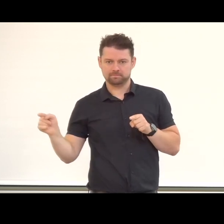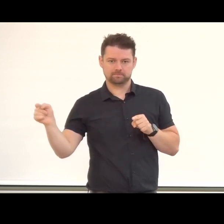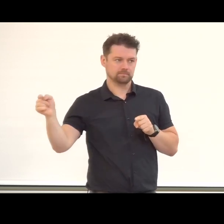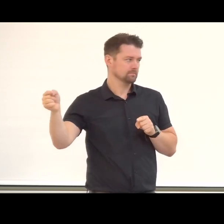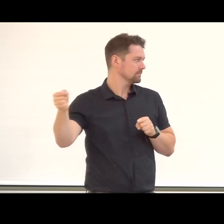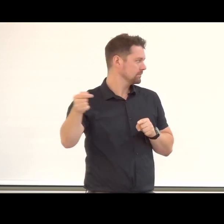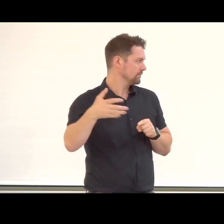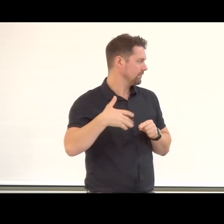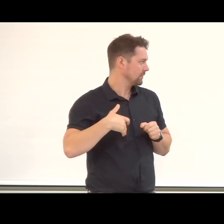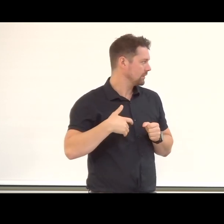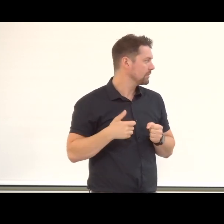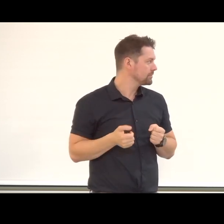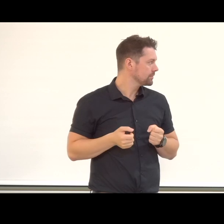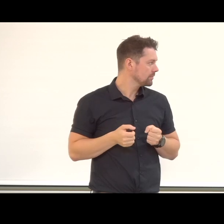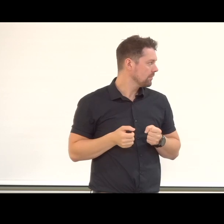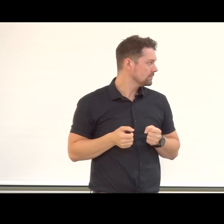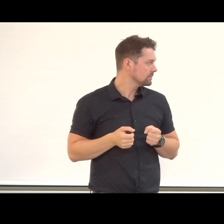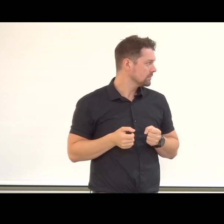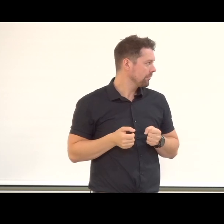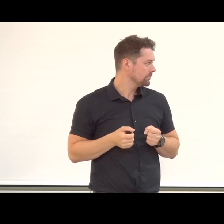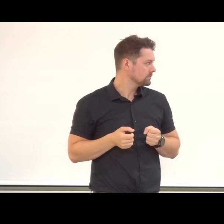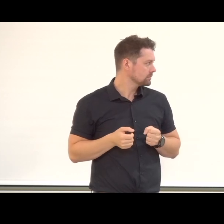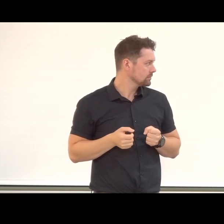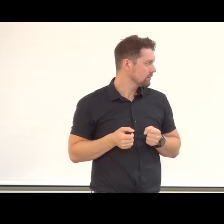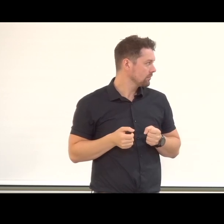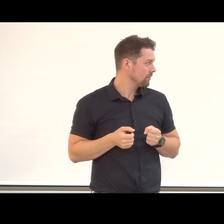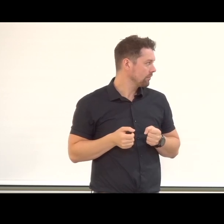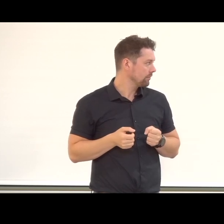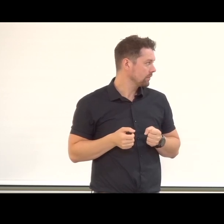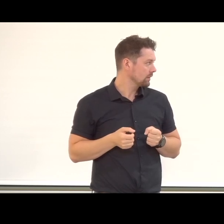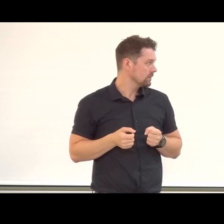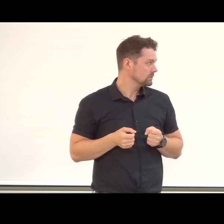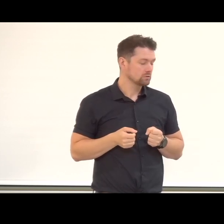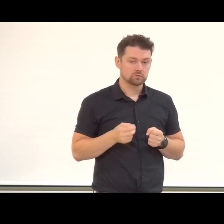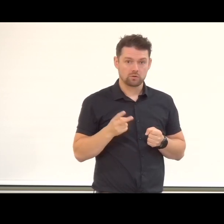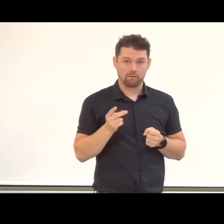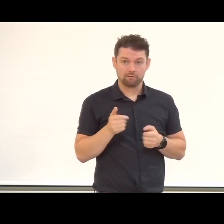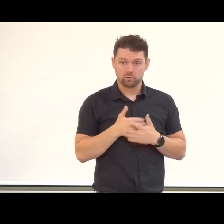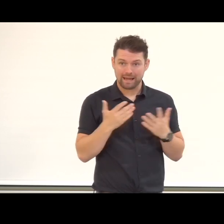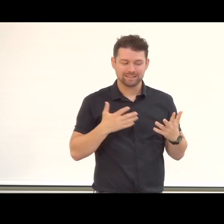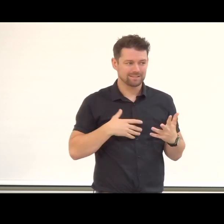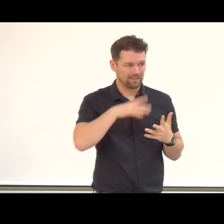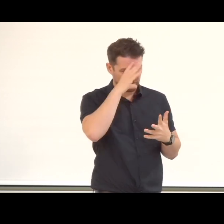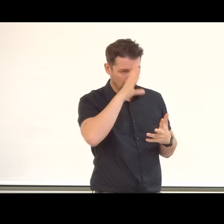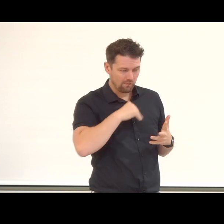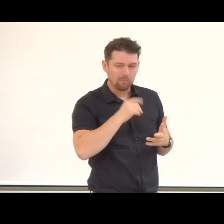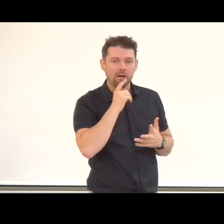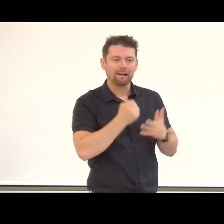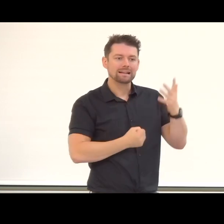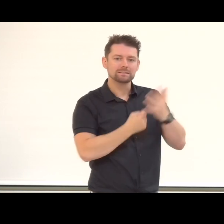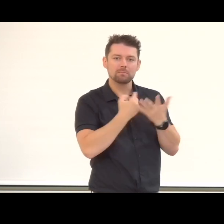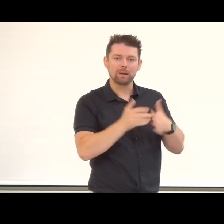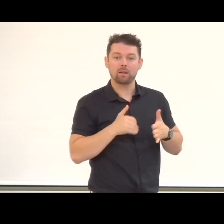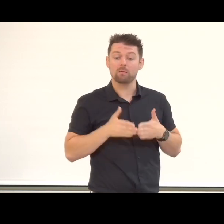think Mallorca or somewhere, to just check for everything on board. So for like a couple of days we knew there had been an incident, the ship's still afloat, but they